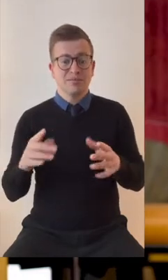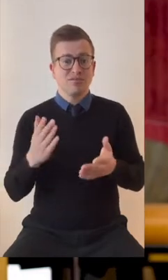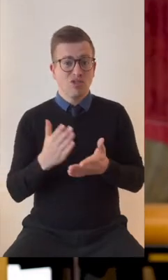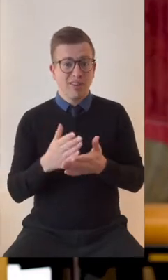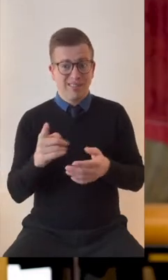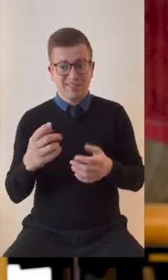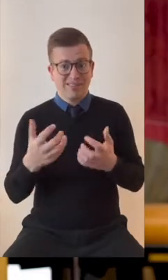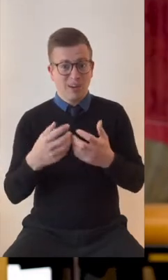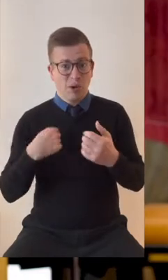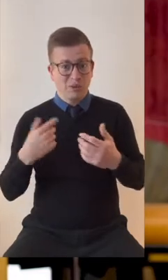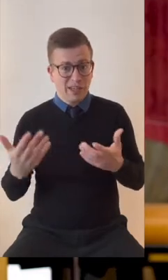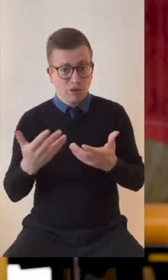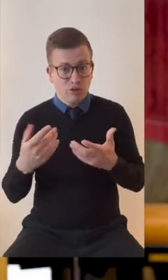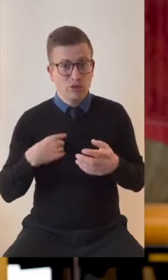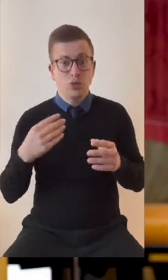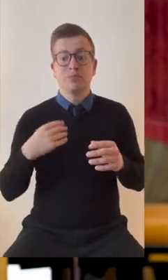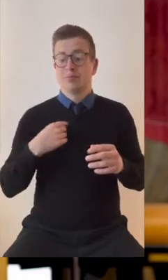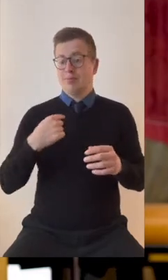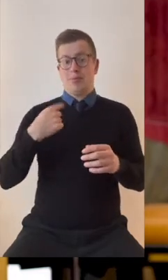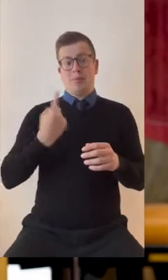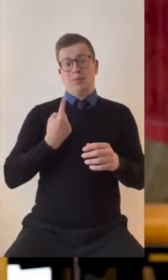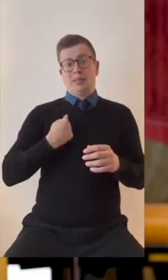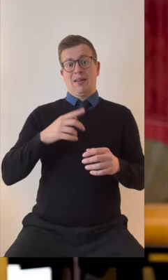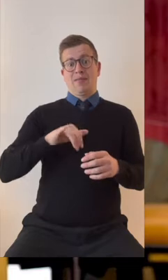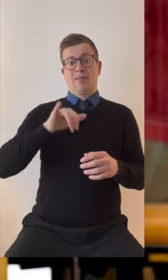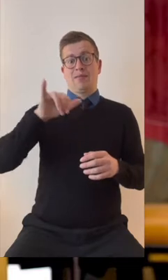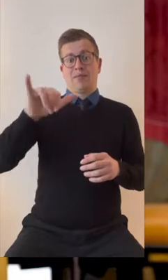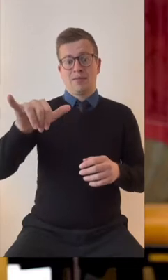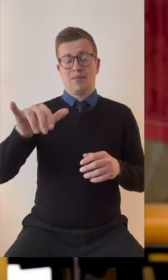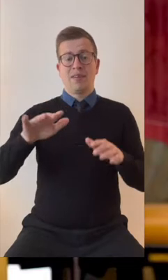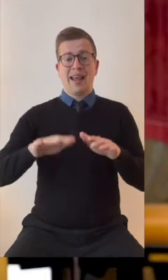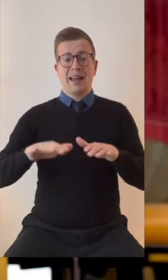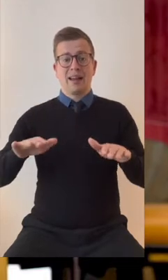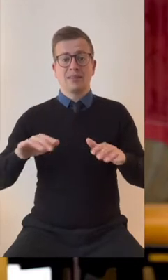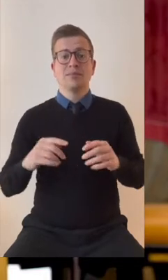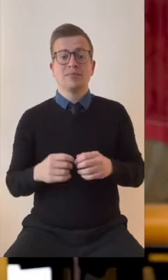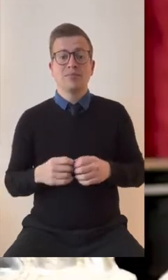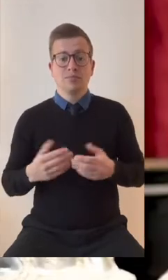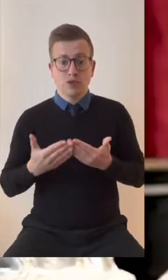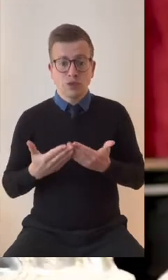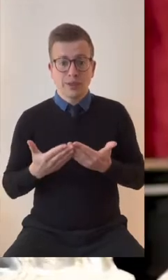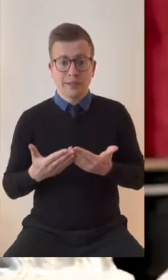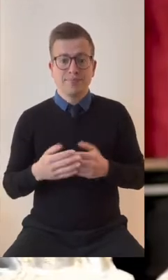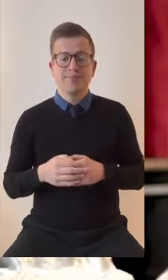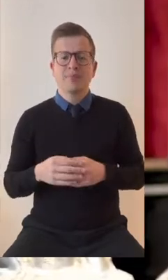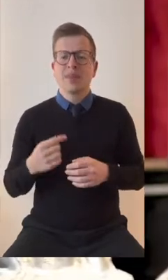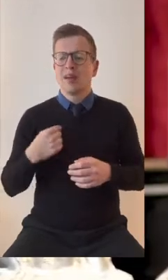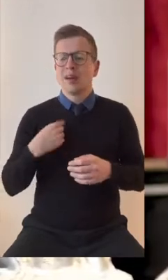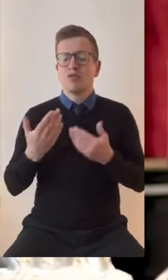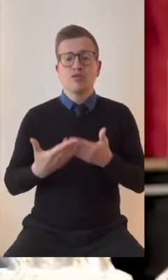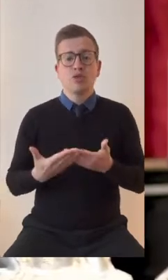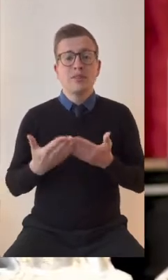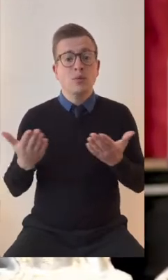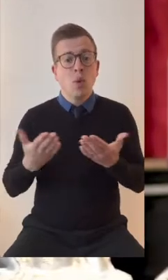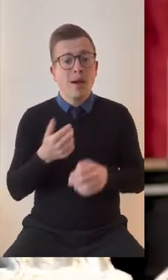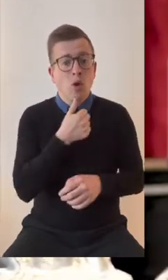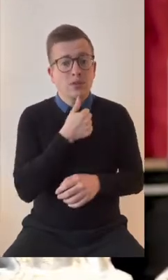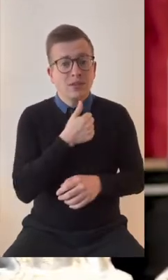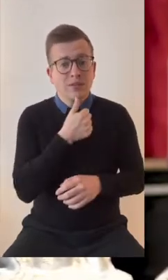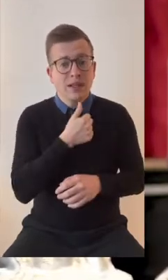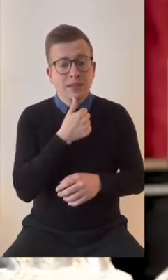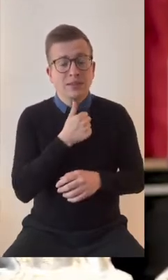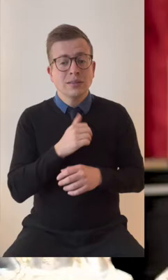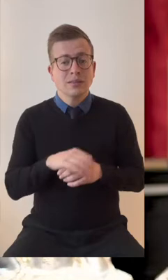was sort of encouraged to then move to Britain to come and study. I studied in